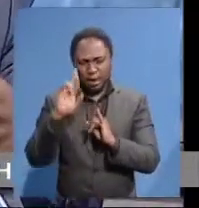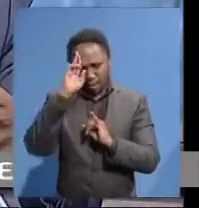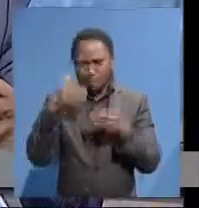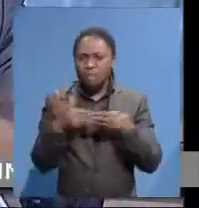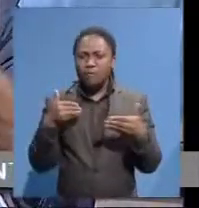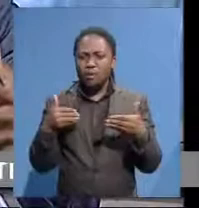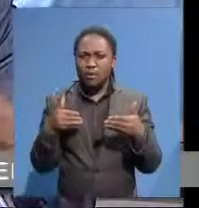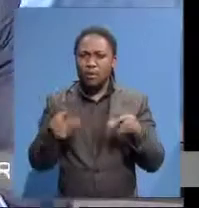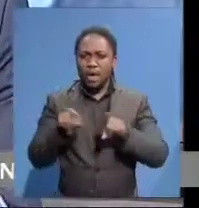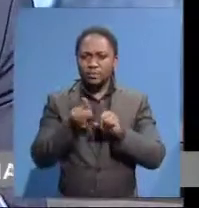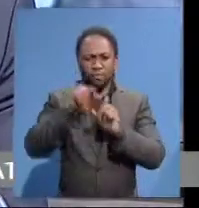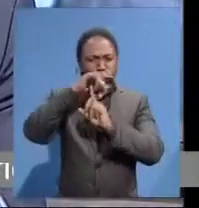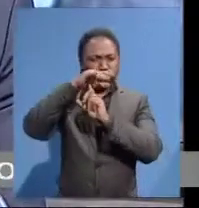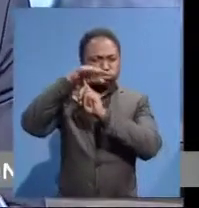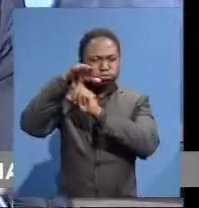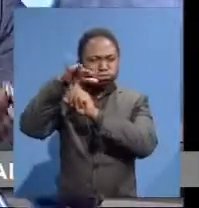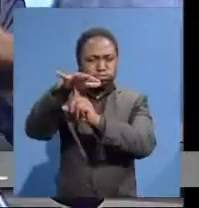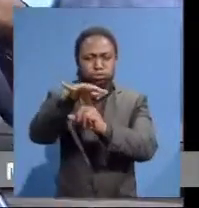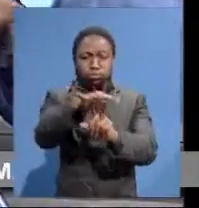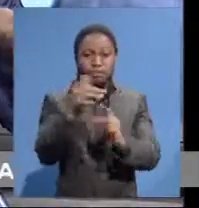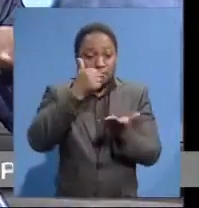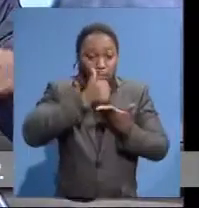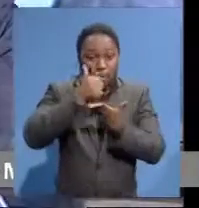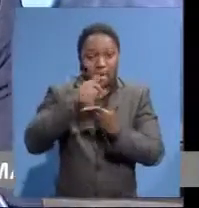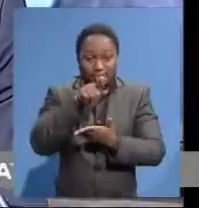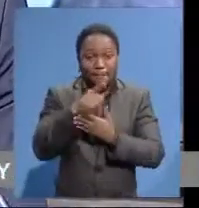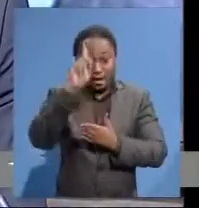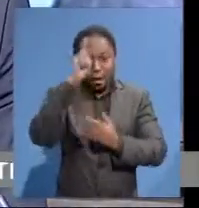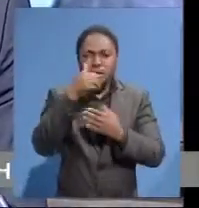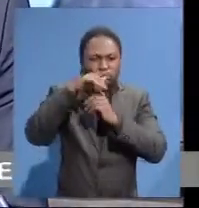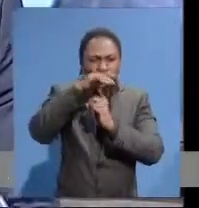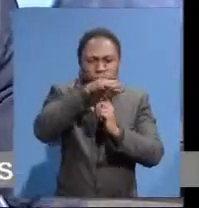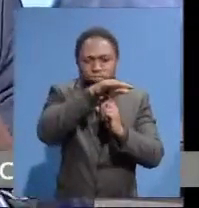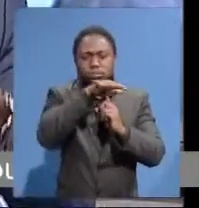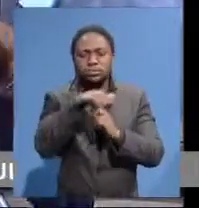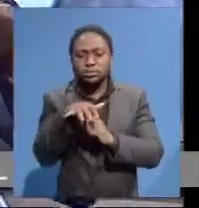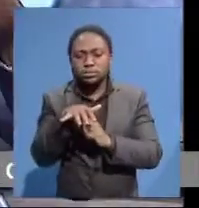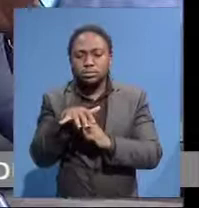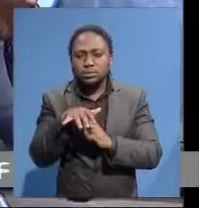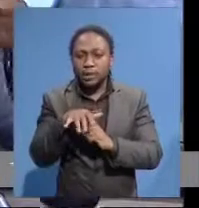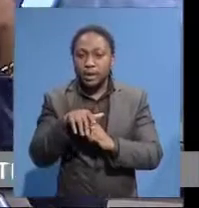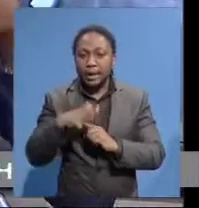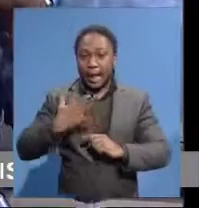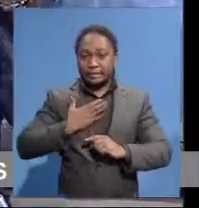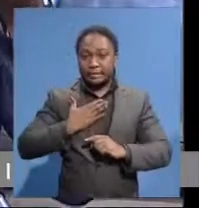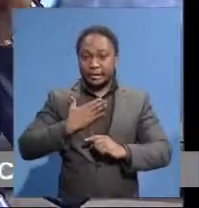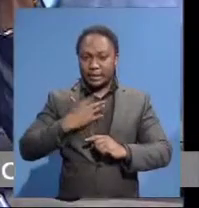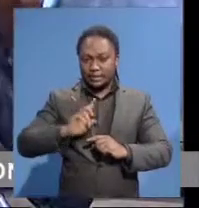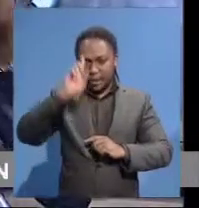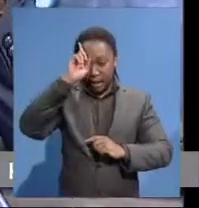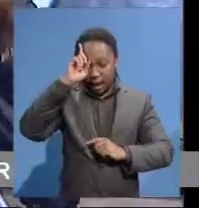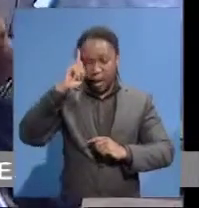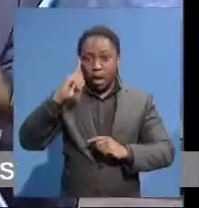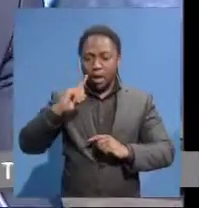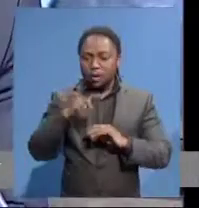the same chopper with him, and there was, as we were flying over Hammanskraal, Lehana was like, you know what, I want that shot of Tata looking through, peeping